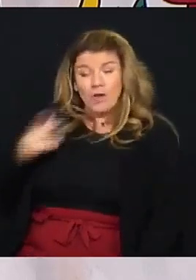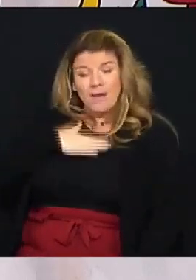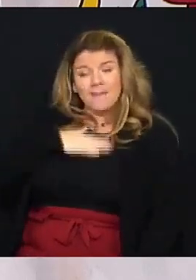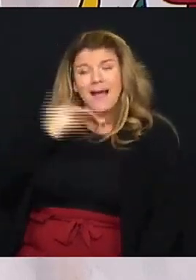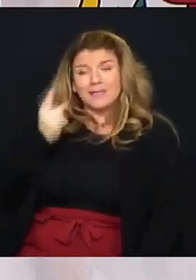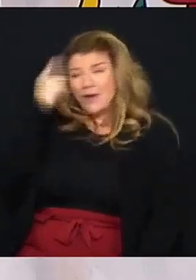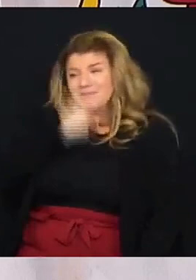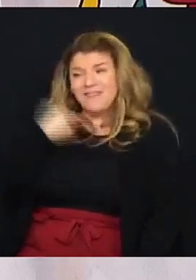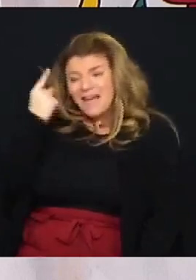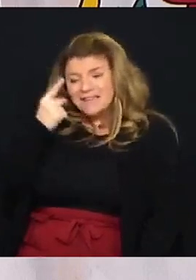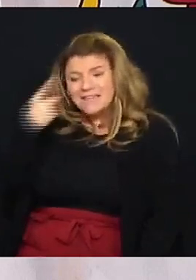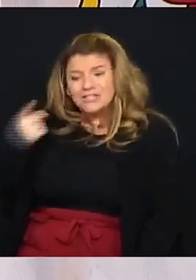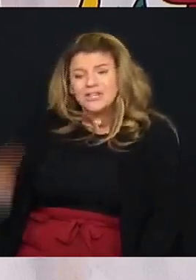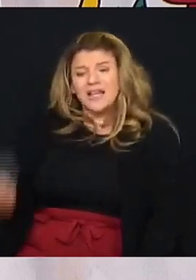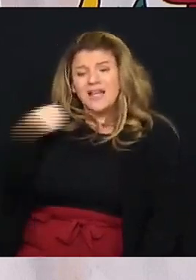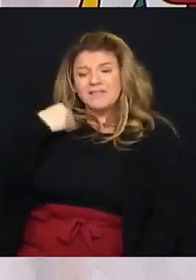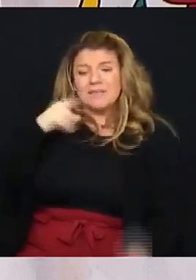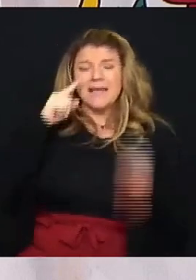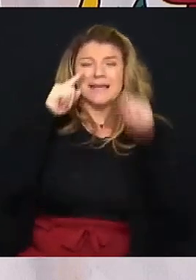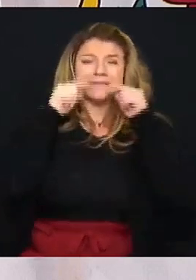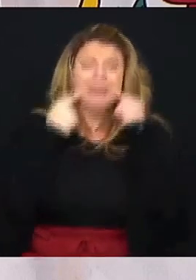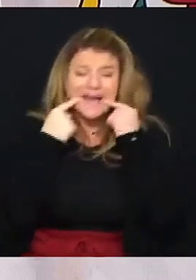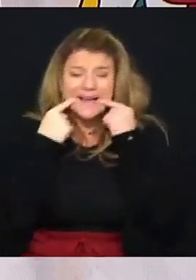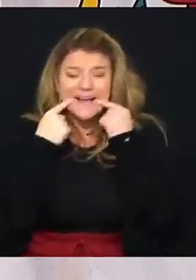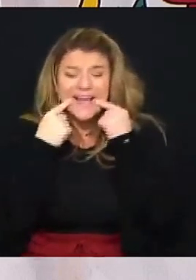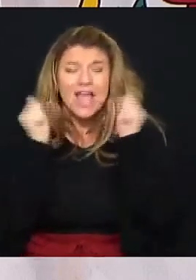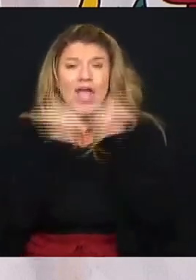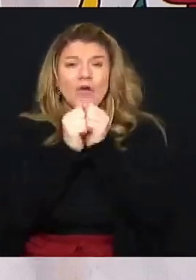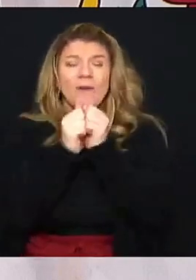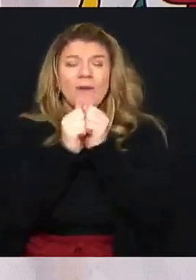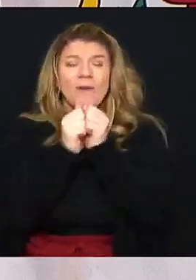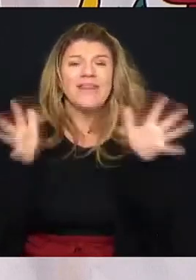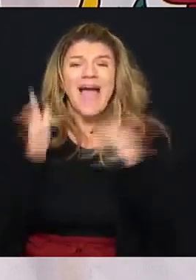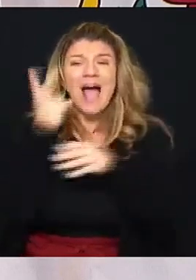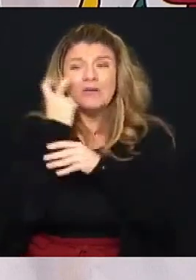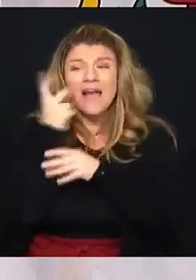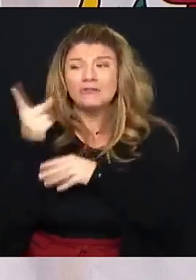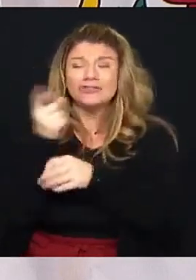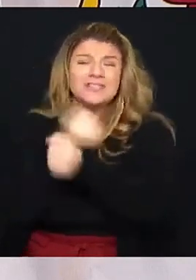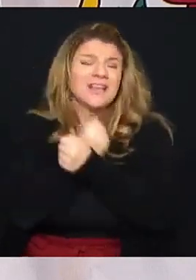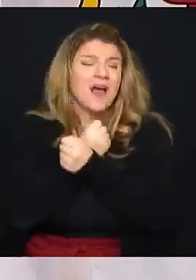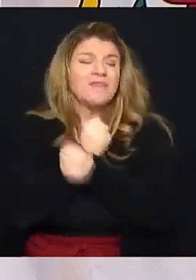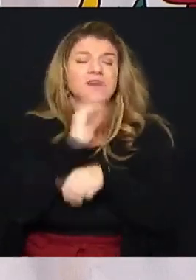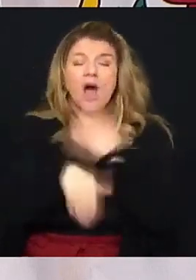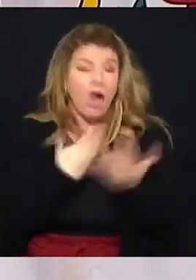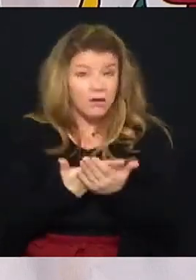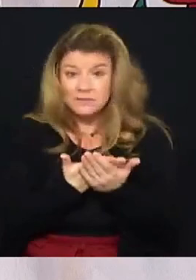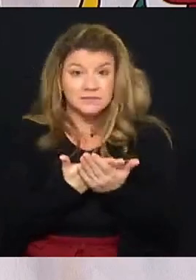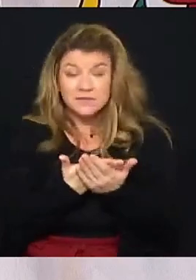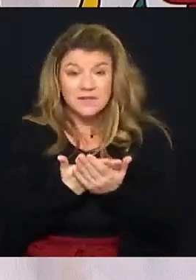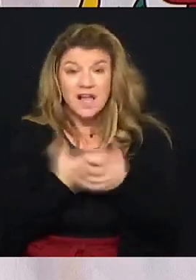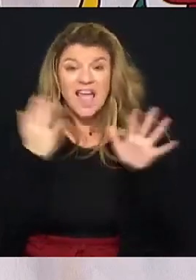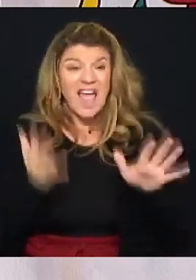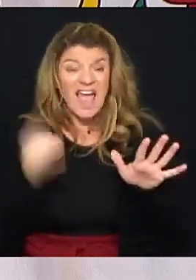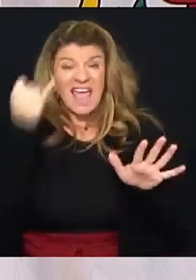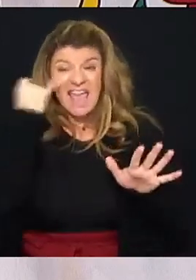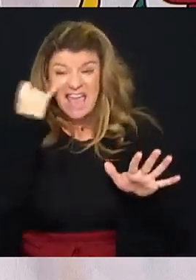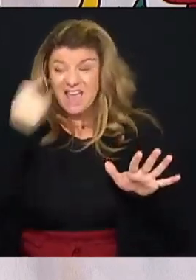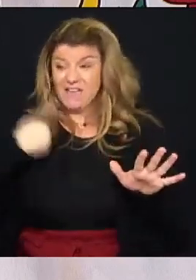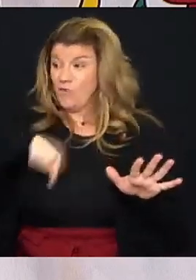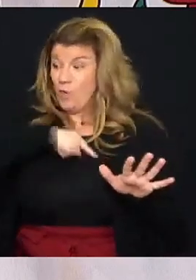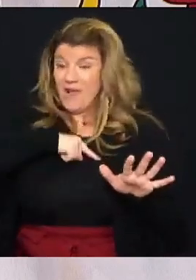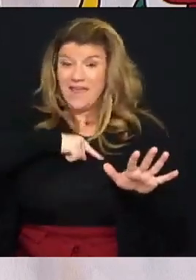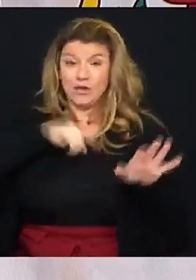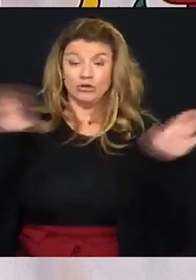and she makes a smile. And absolutely, without any question, she loves everybody. And if we could just carry that